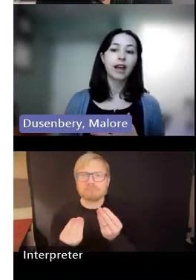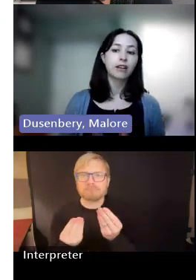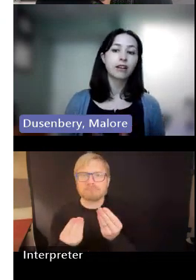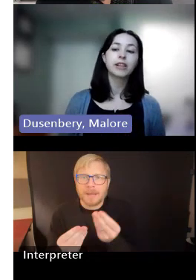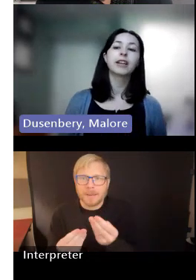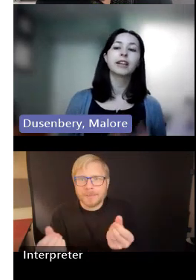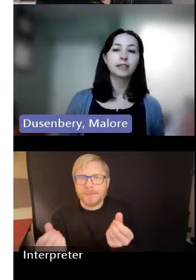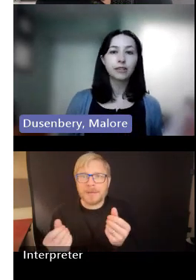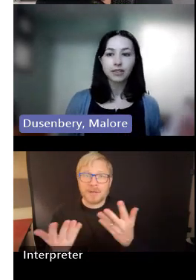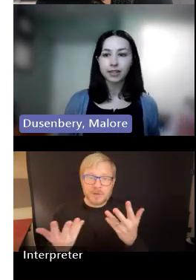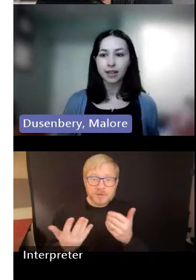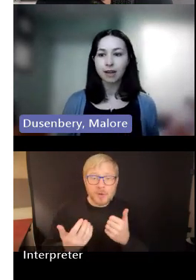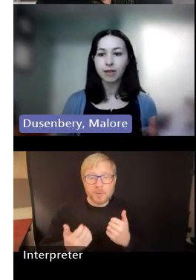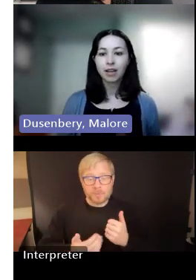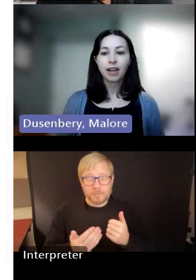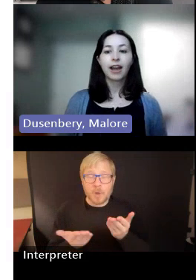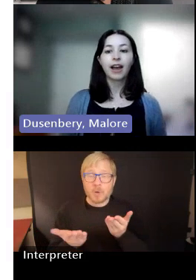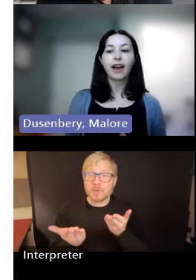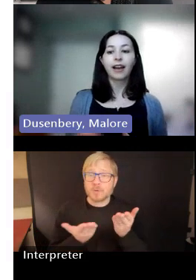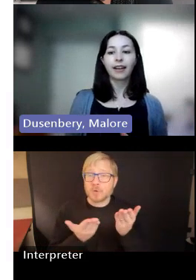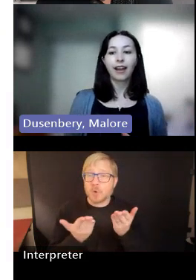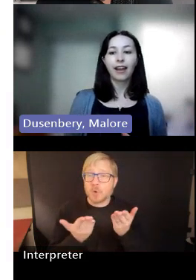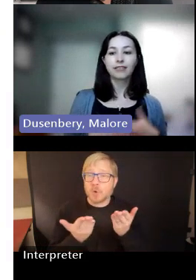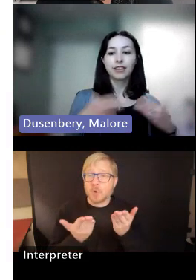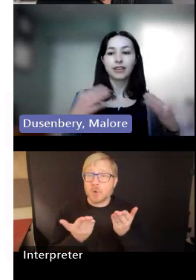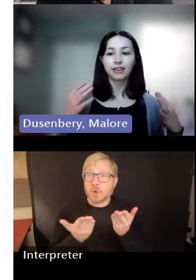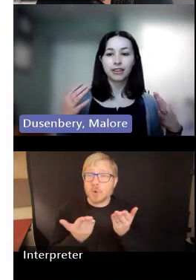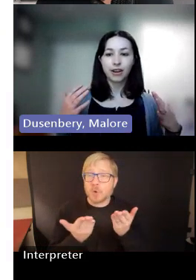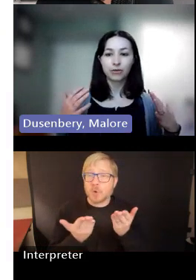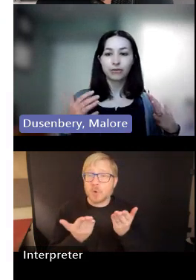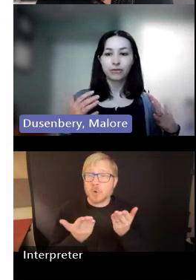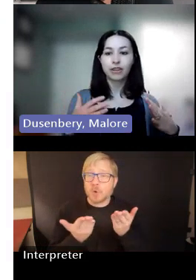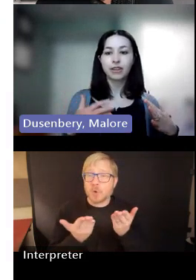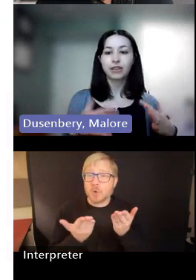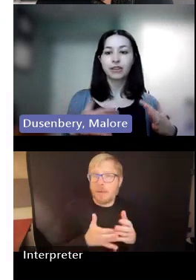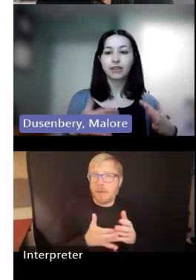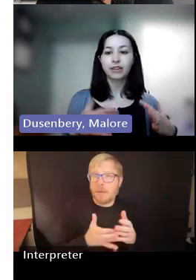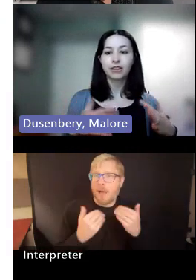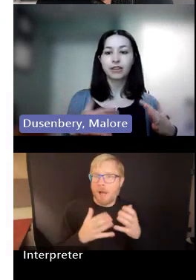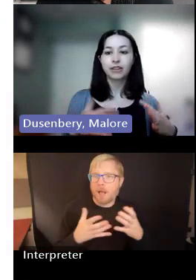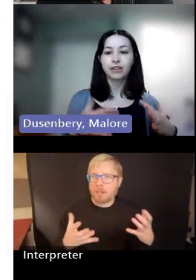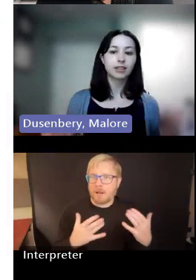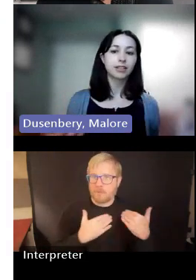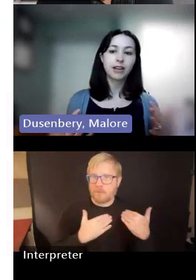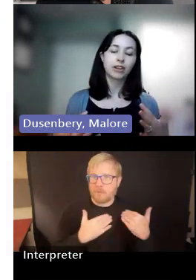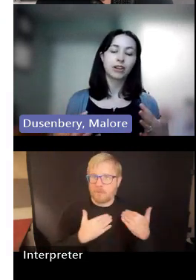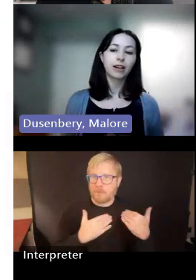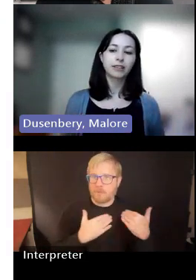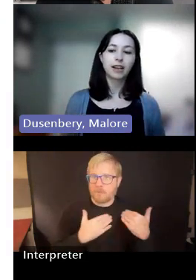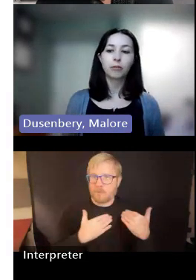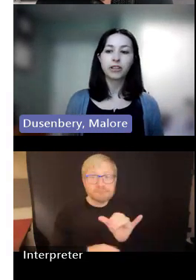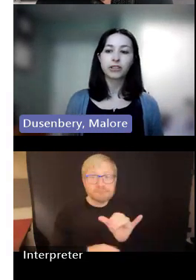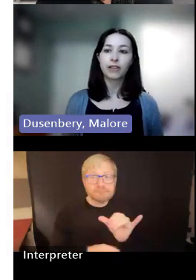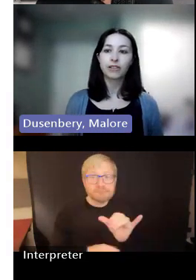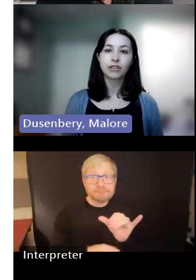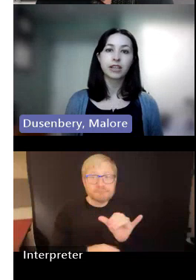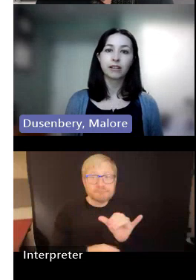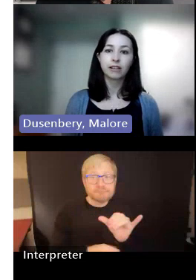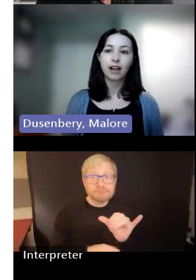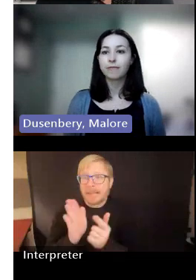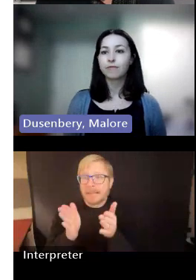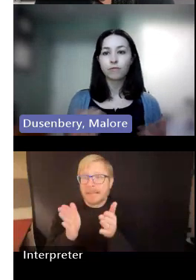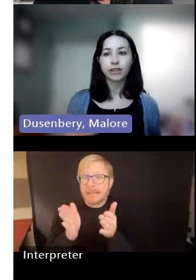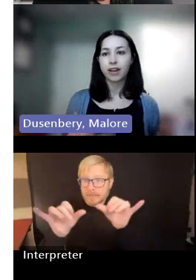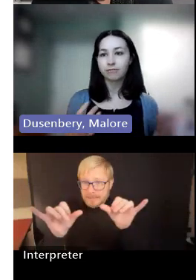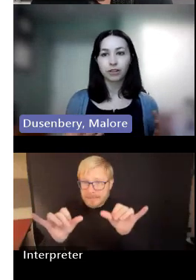impact on accountability as the legal system, and the legal system has just as much impact on helping survivors